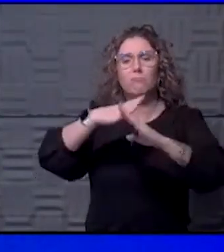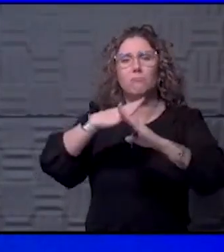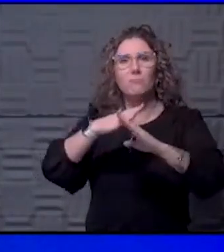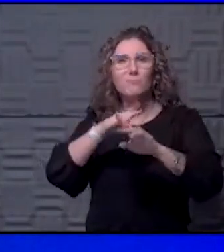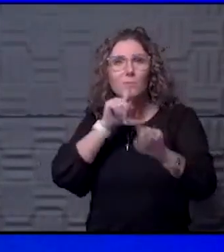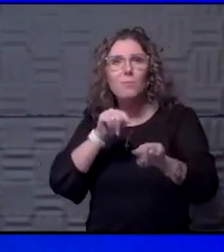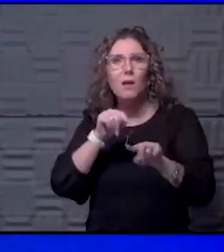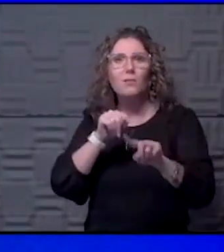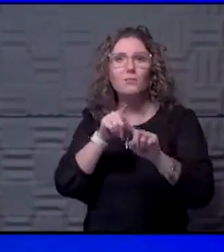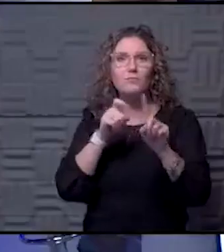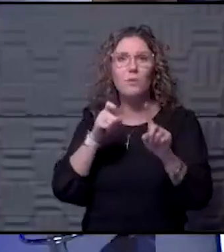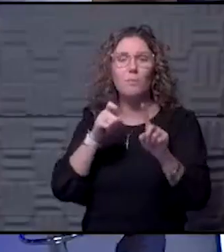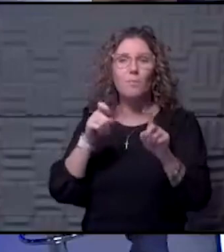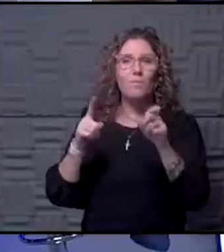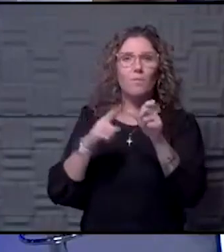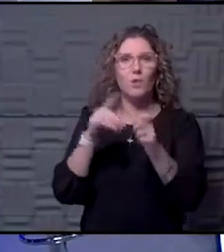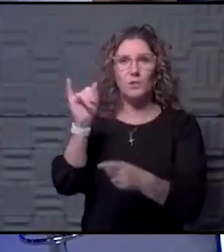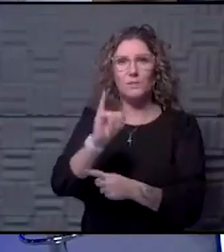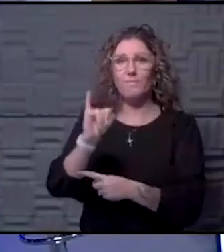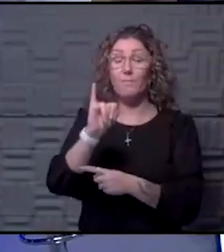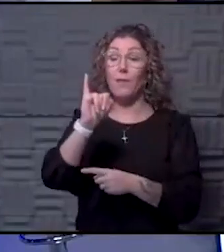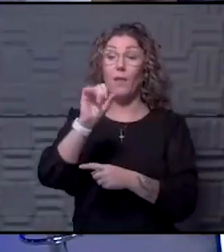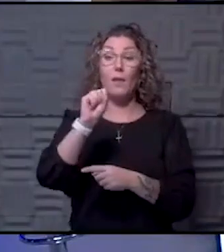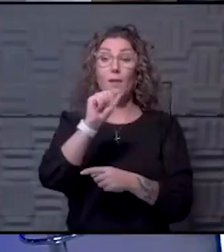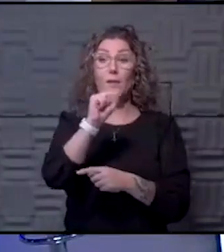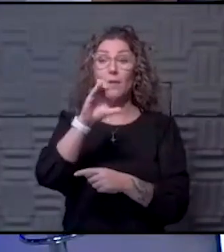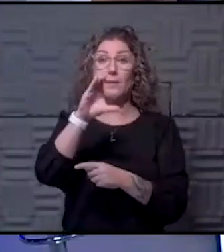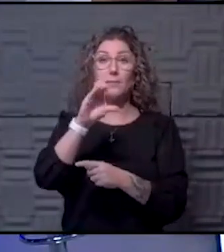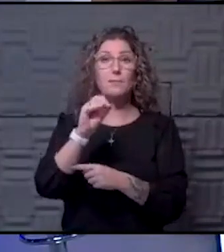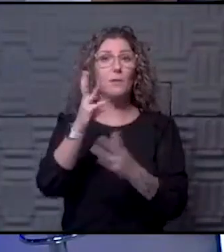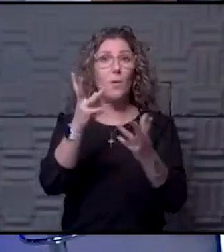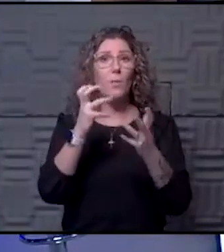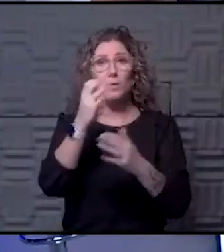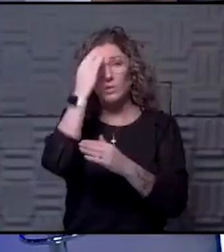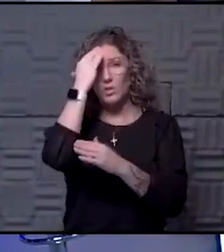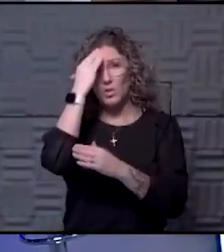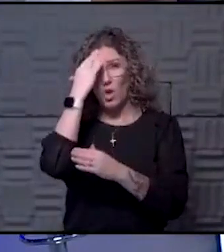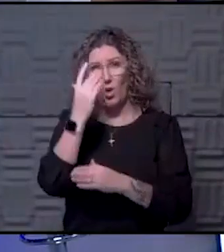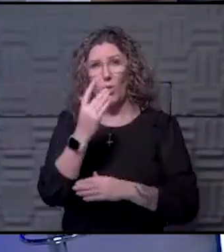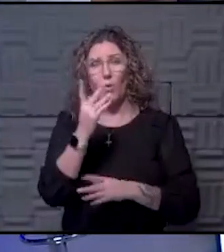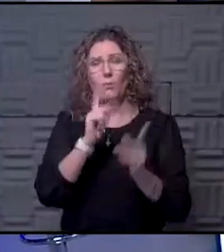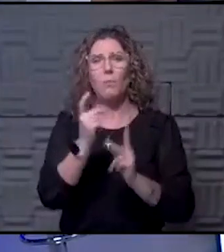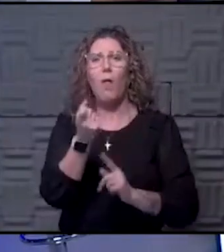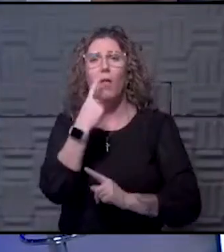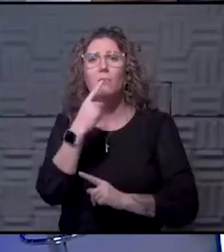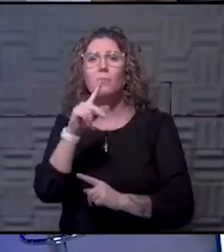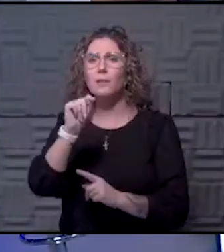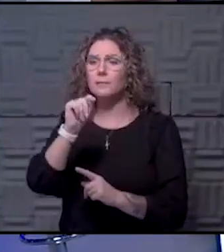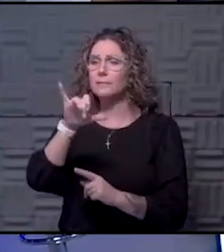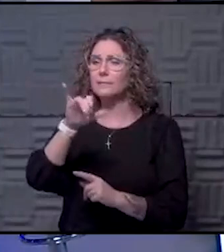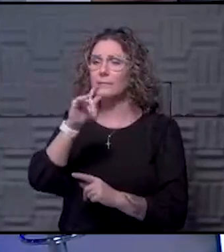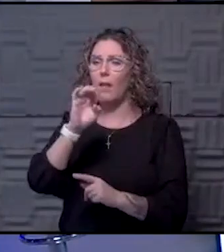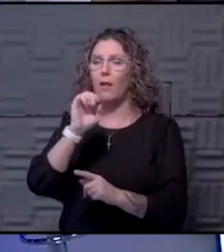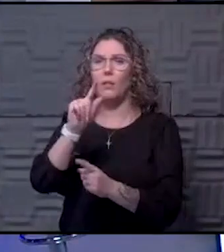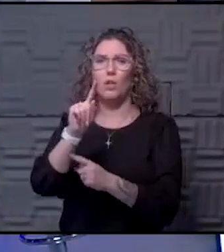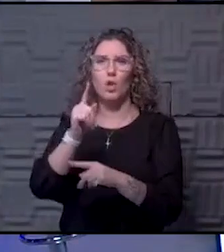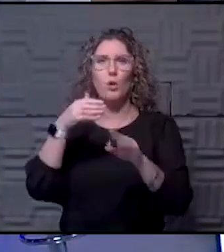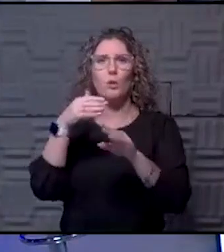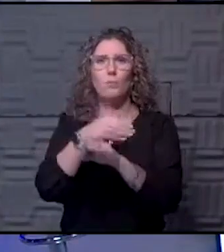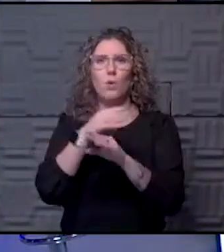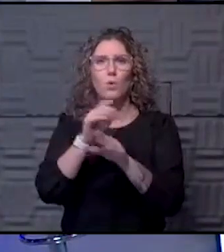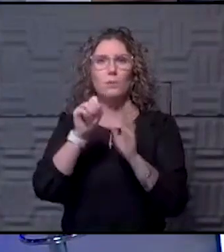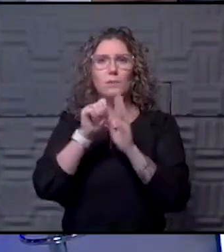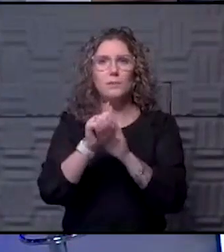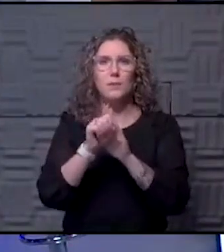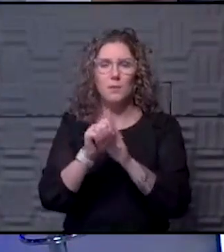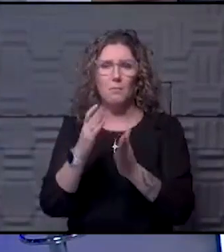that first infection. Isaac wants to know, he said, I've heard of people taking Tylenol to relieve the pain from the post-vaccine symptoms. Because